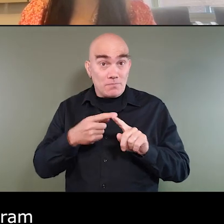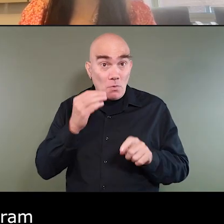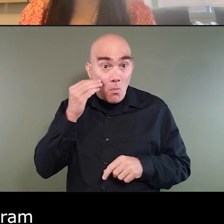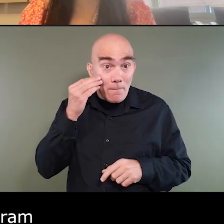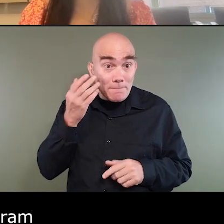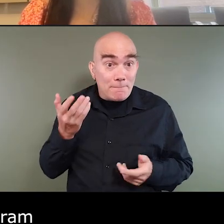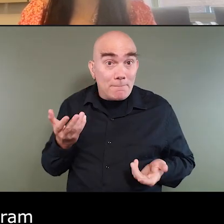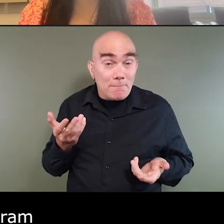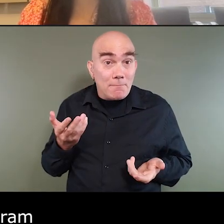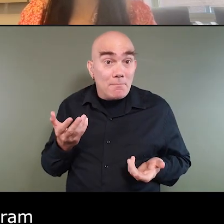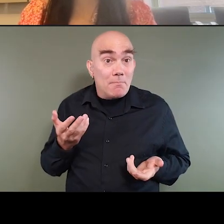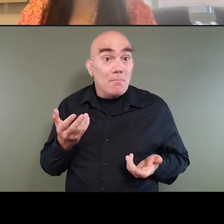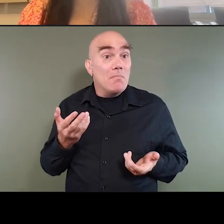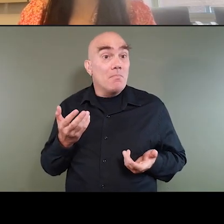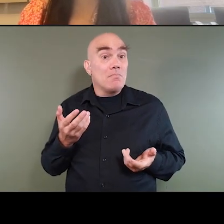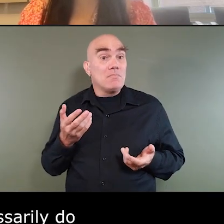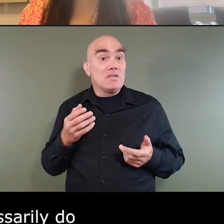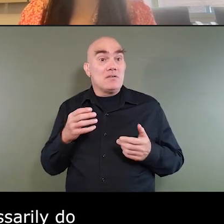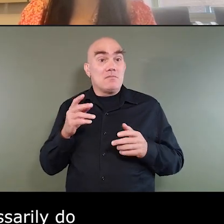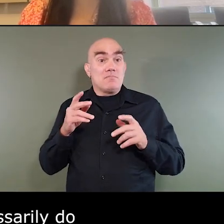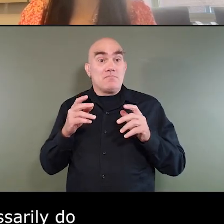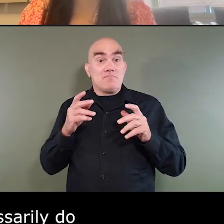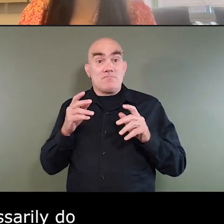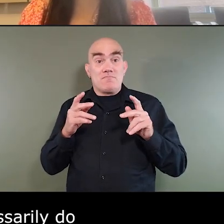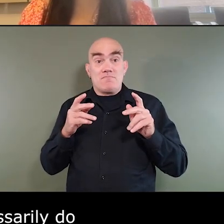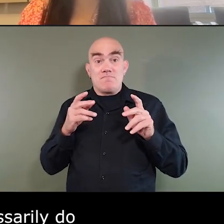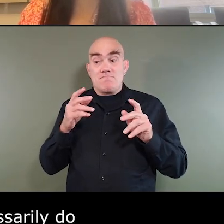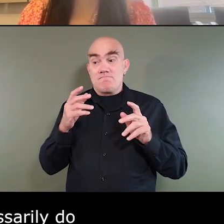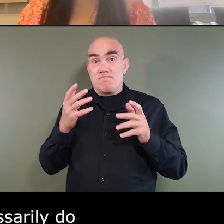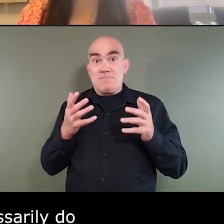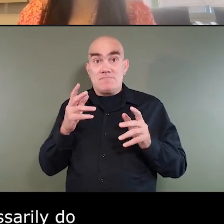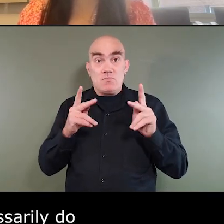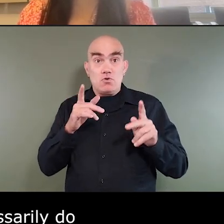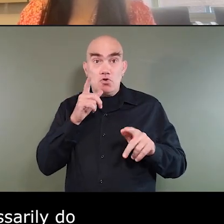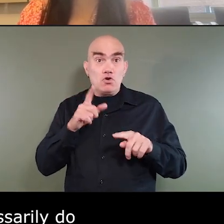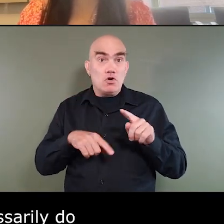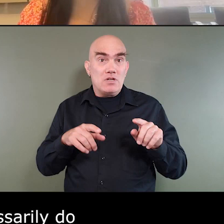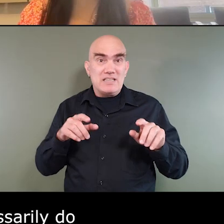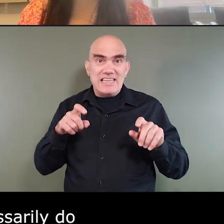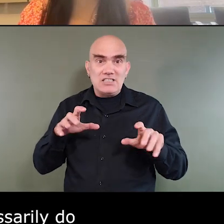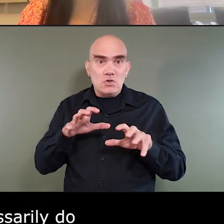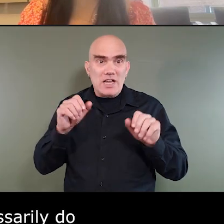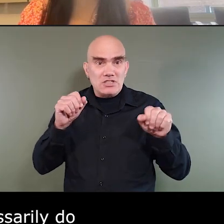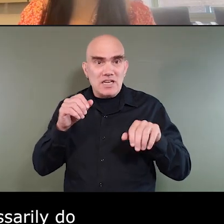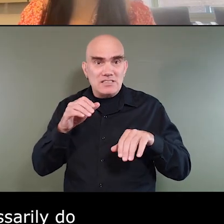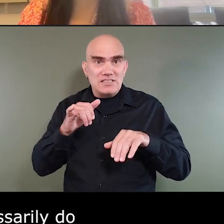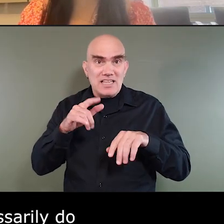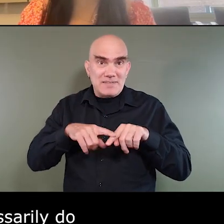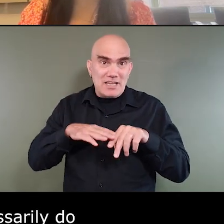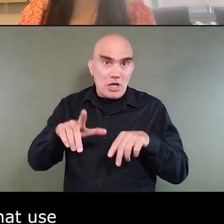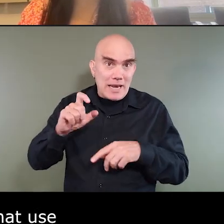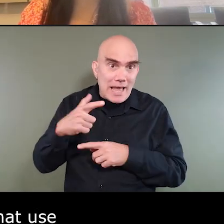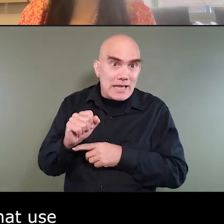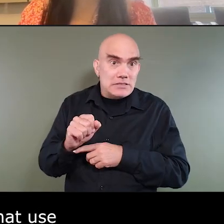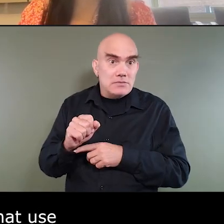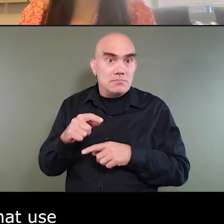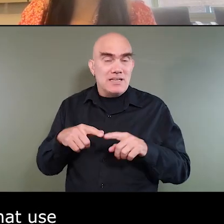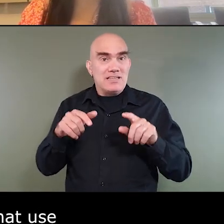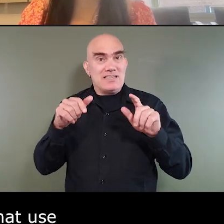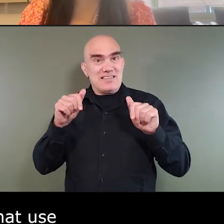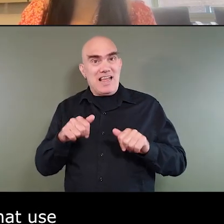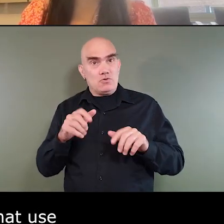exercise for folks from home, folks who couldn't necessarily do exercise that depends on their legs, but